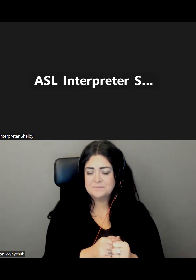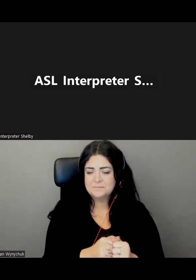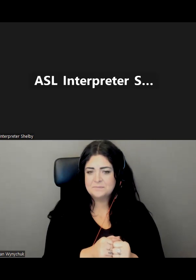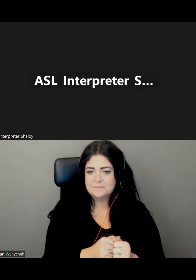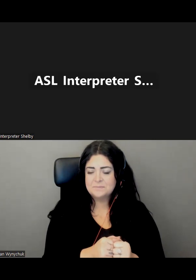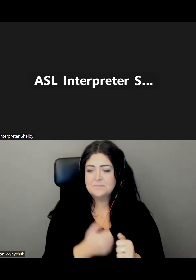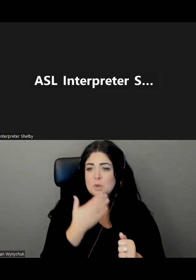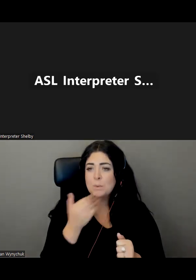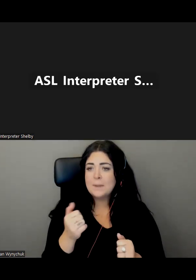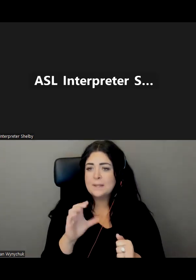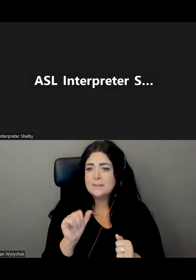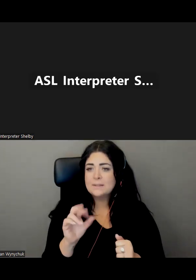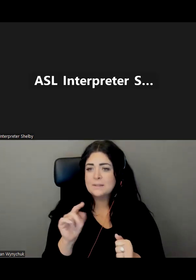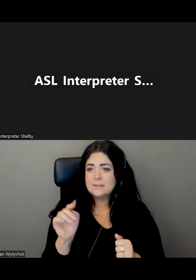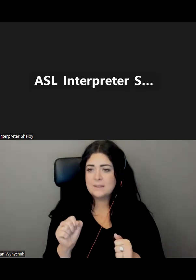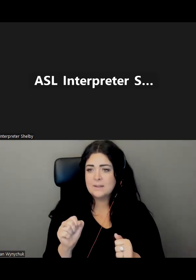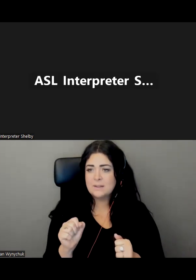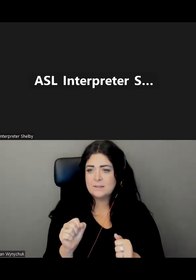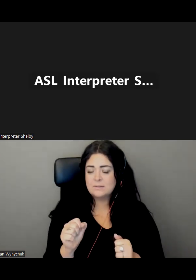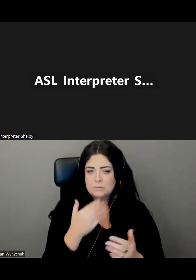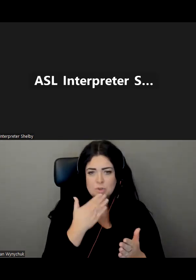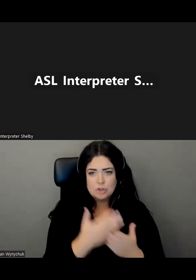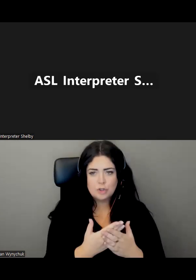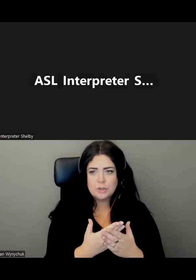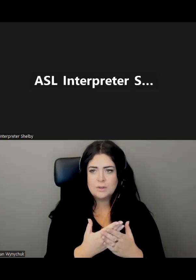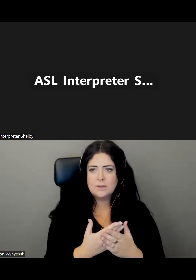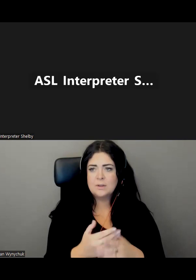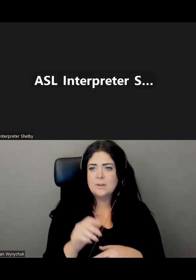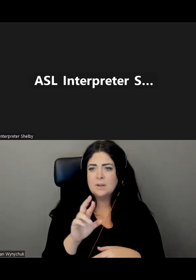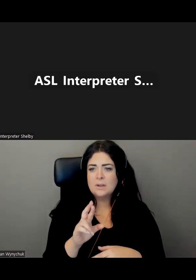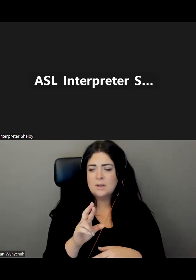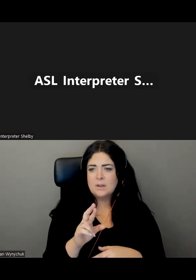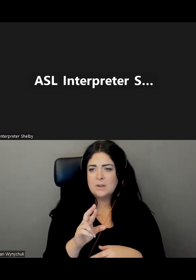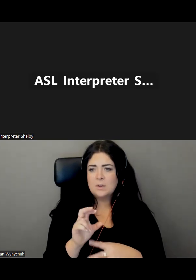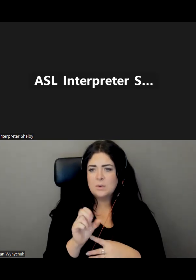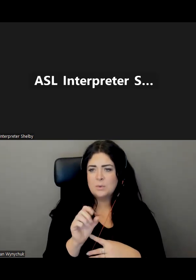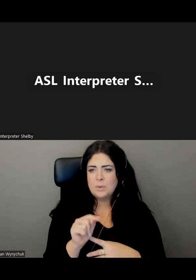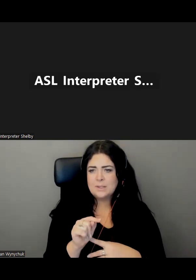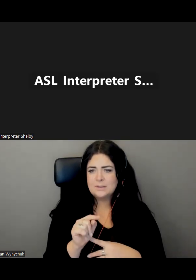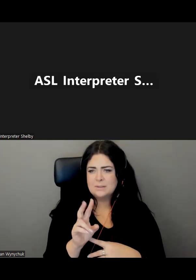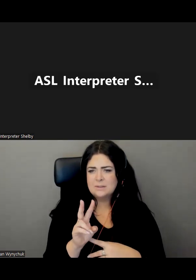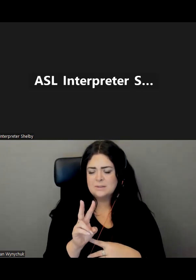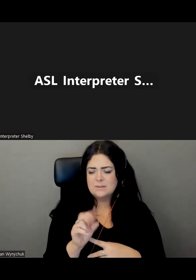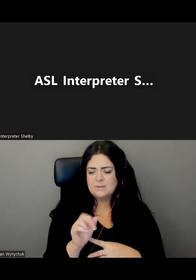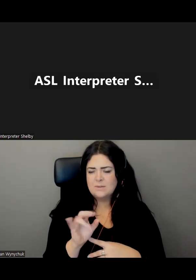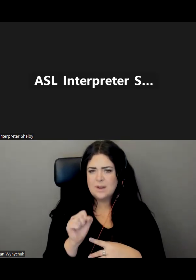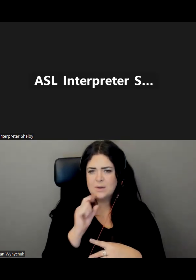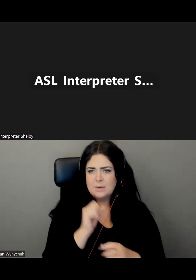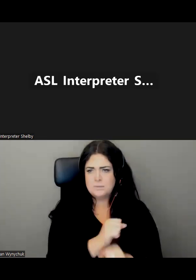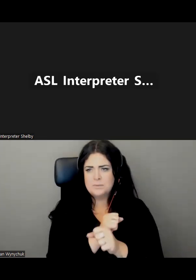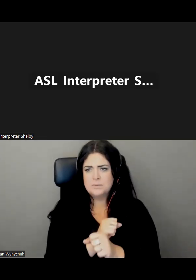carrot I find. It's like a really hardy carrot. It's rust fly resistant as well, which is really awesome. It's